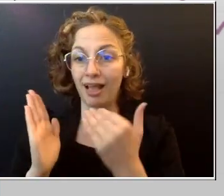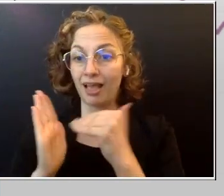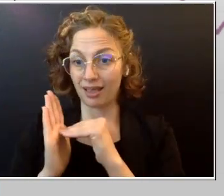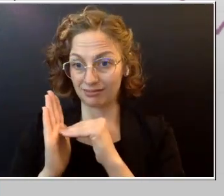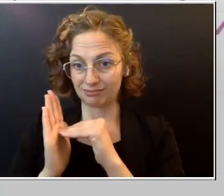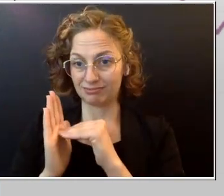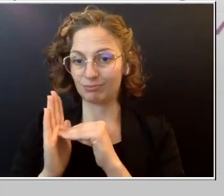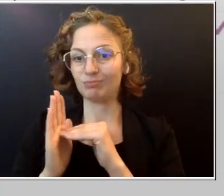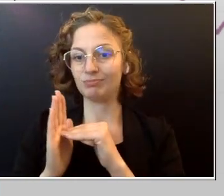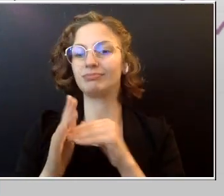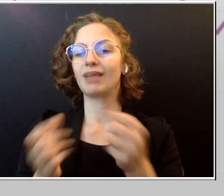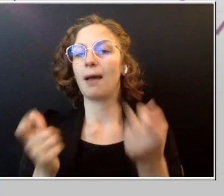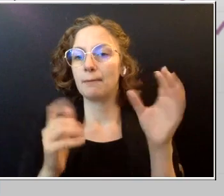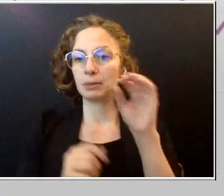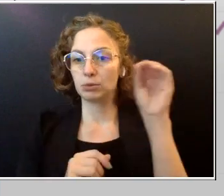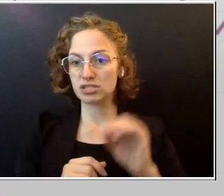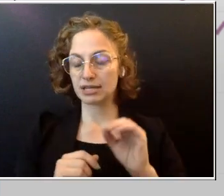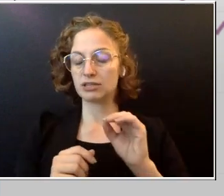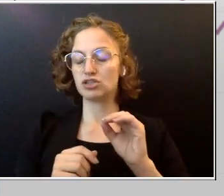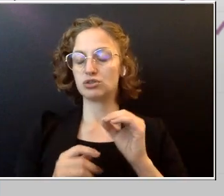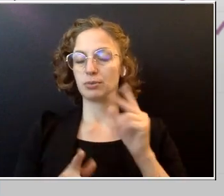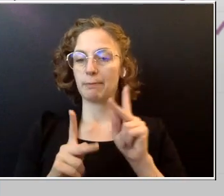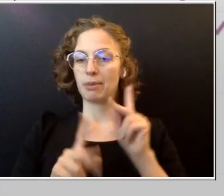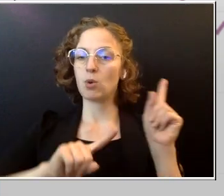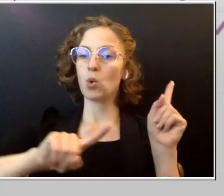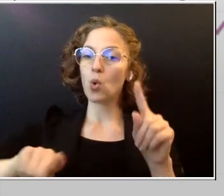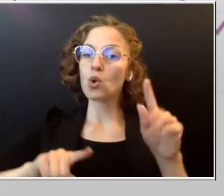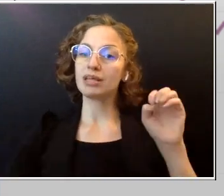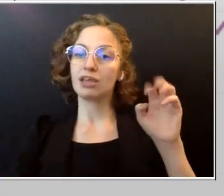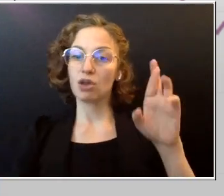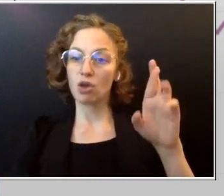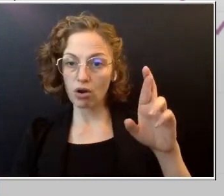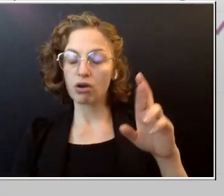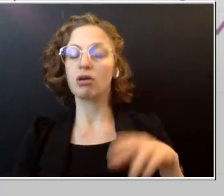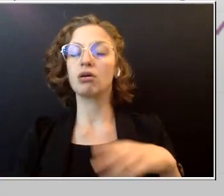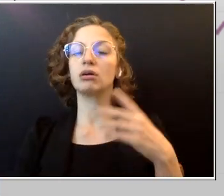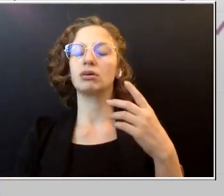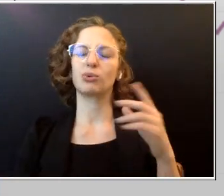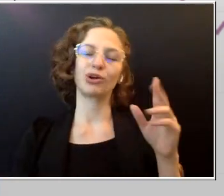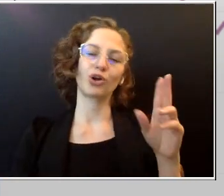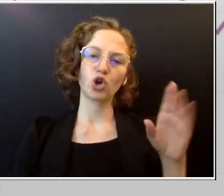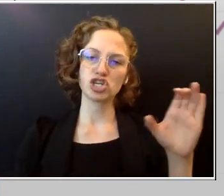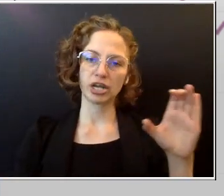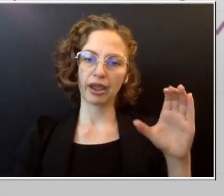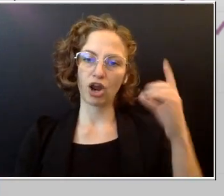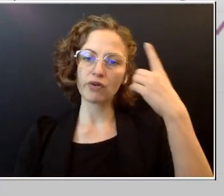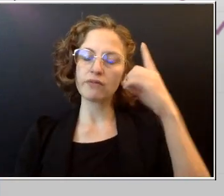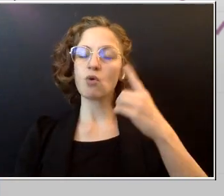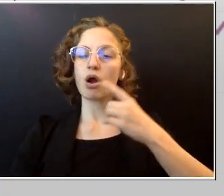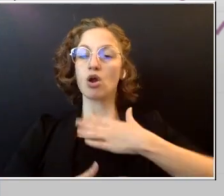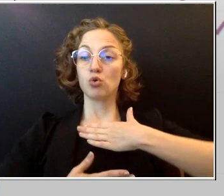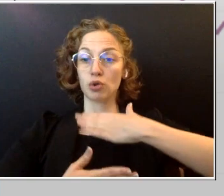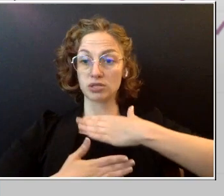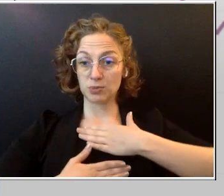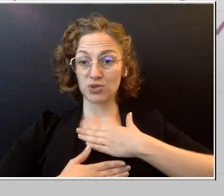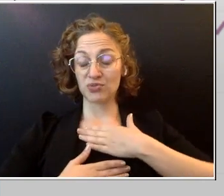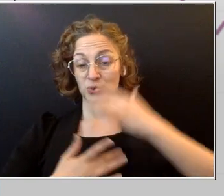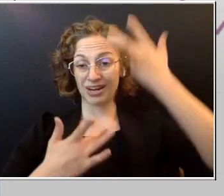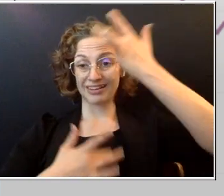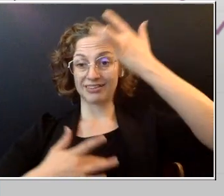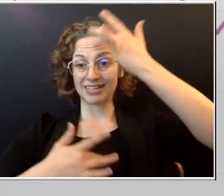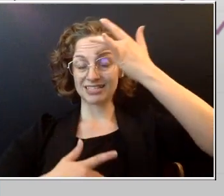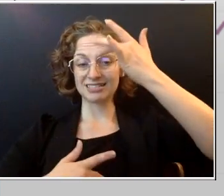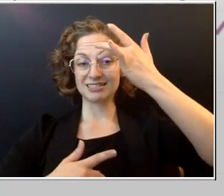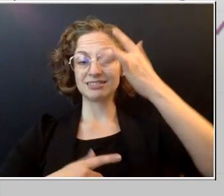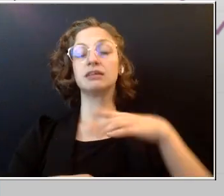of visits to a facility, an ED or an urgent care, for respiratory illness. Now, just as you said, Jessica, respiratory